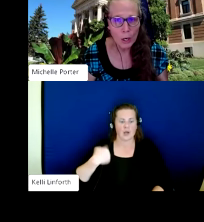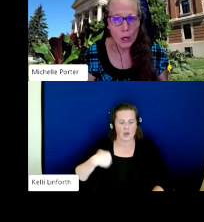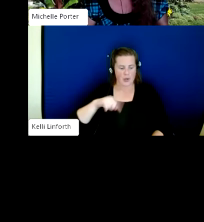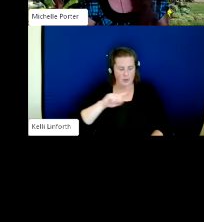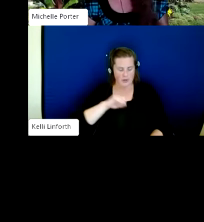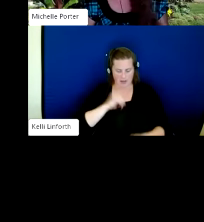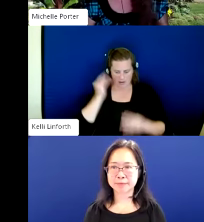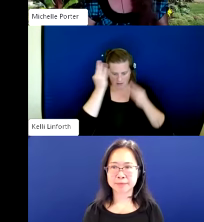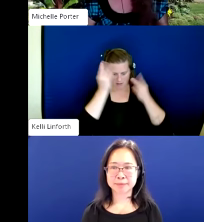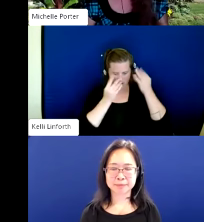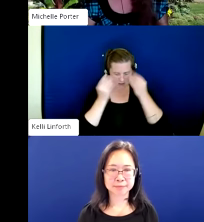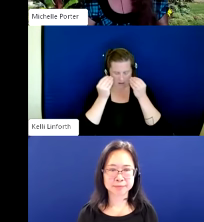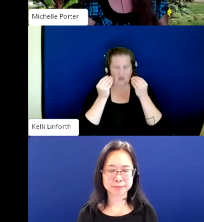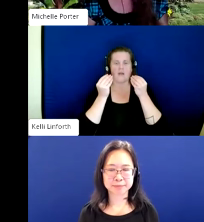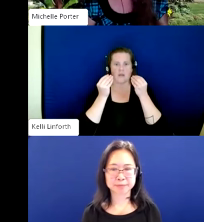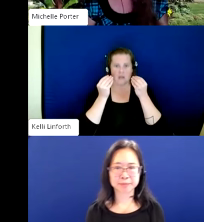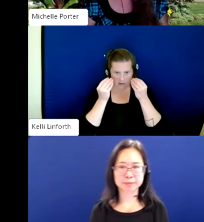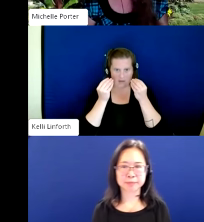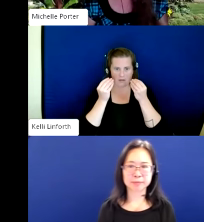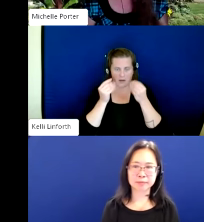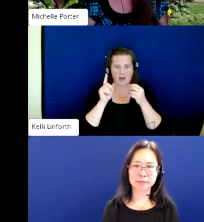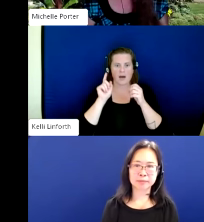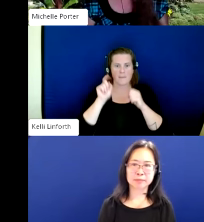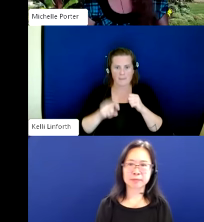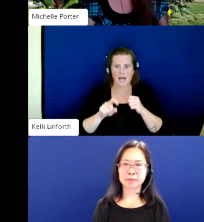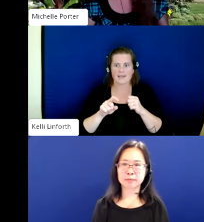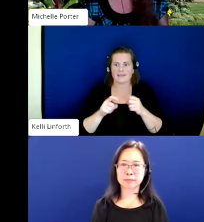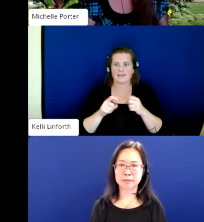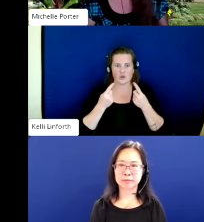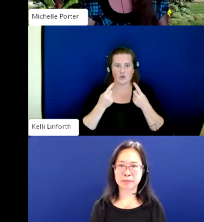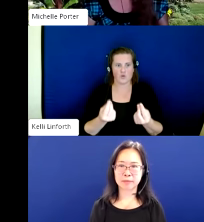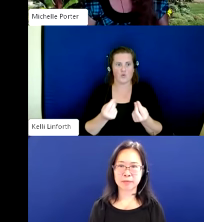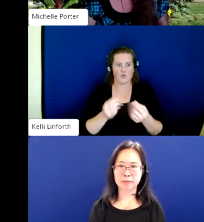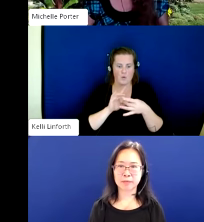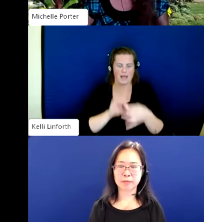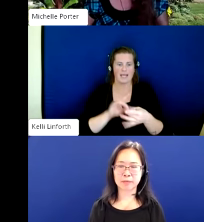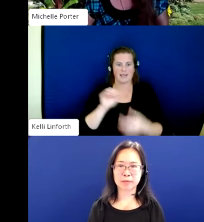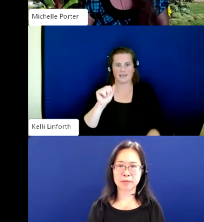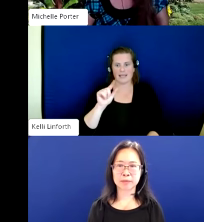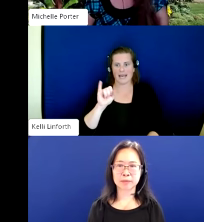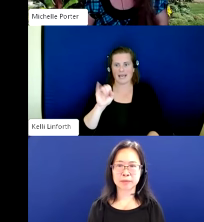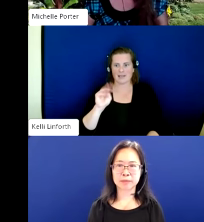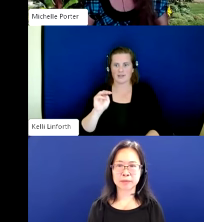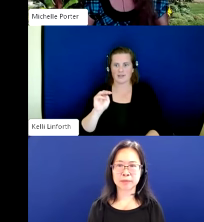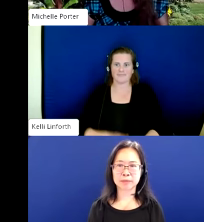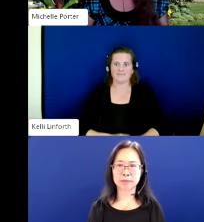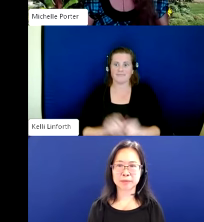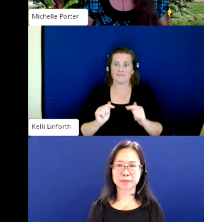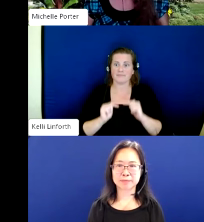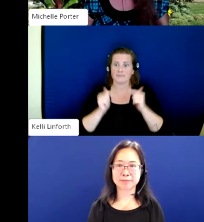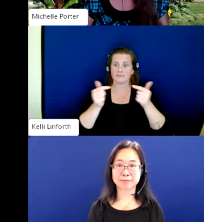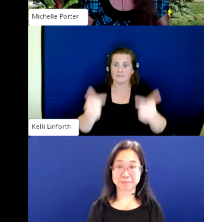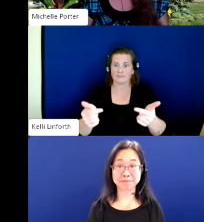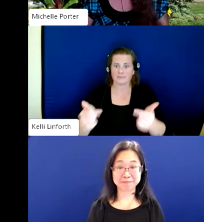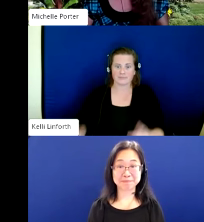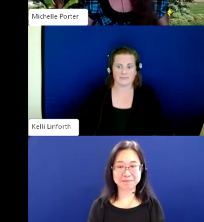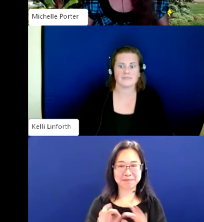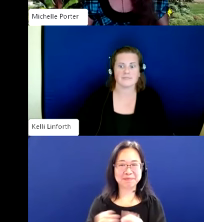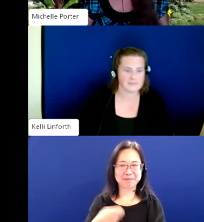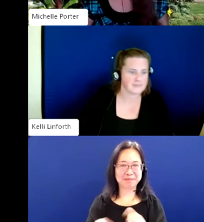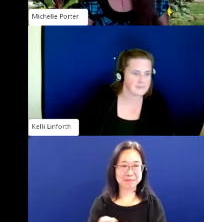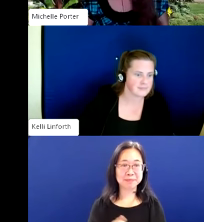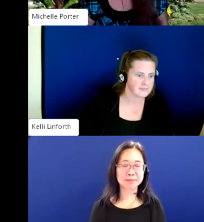ageism, we really can't deal with a lot of other things that are affecting older individuals. If you want to